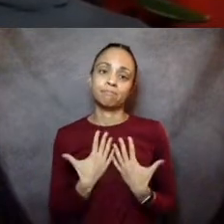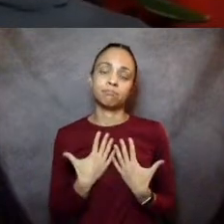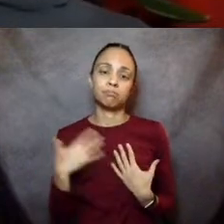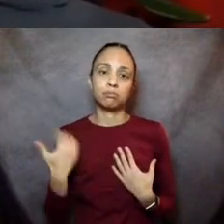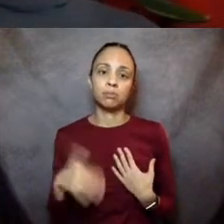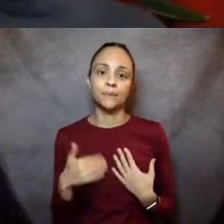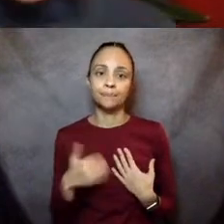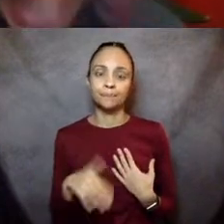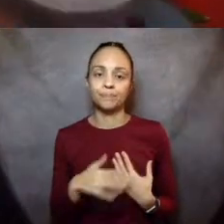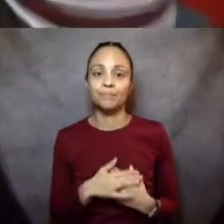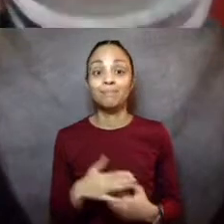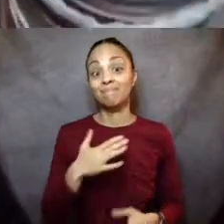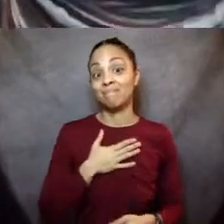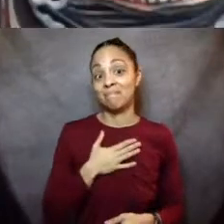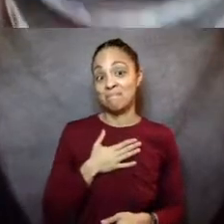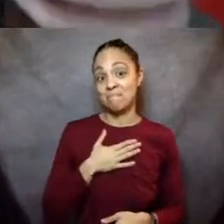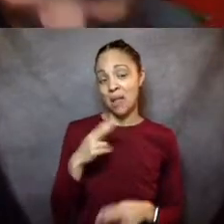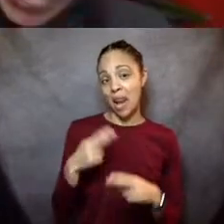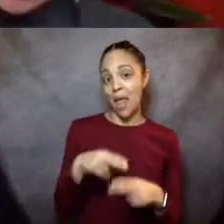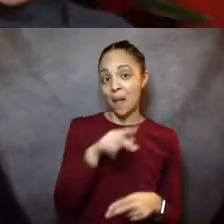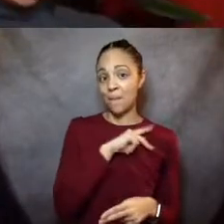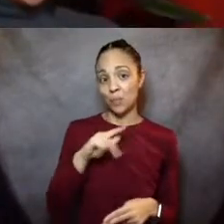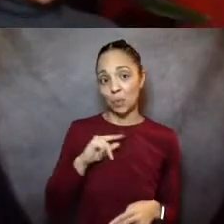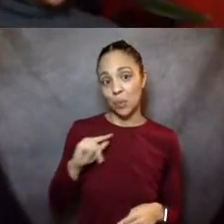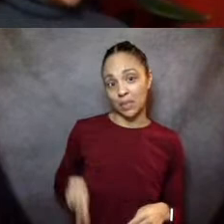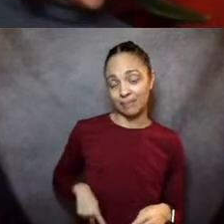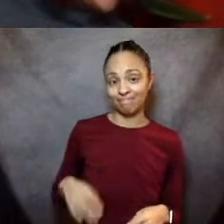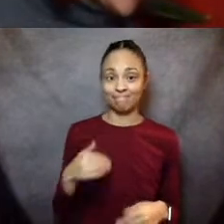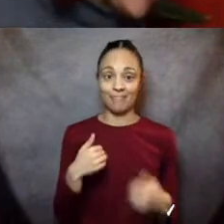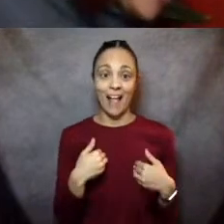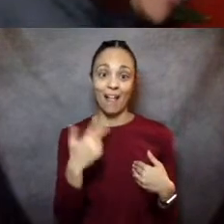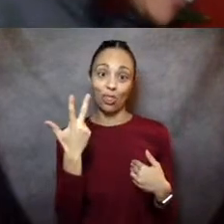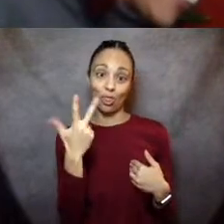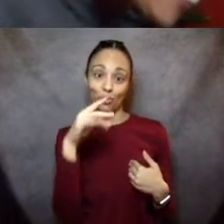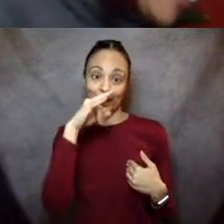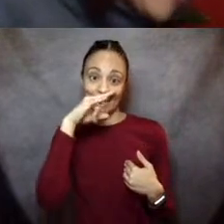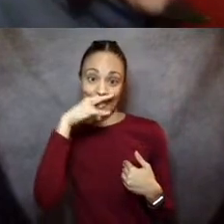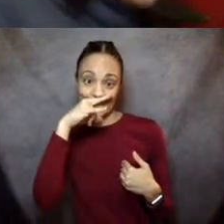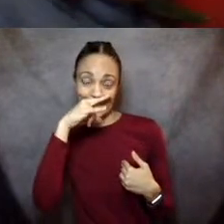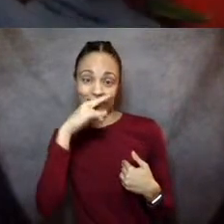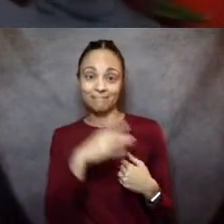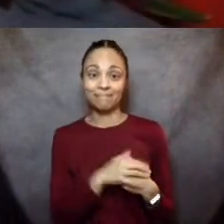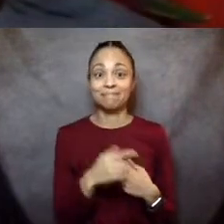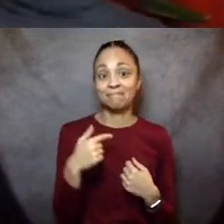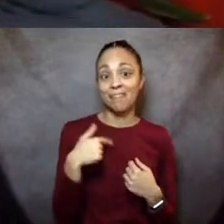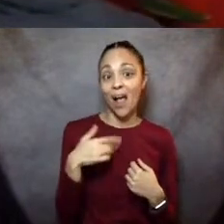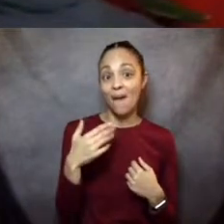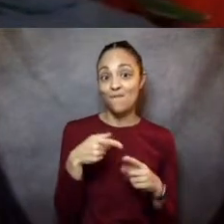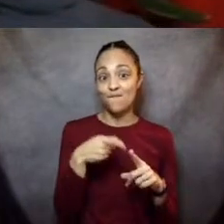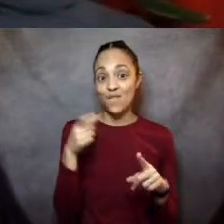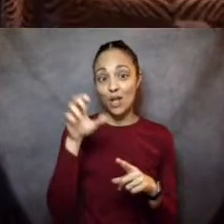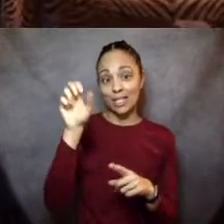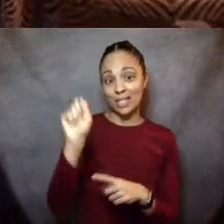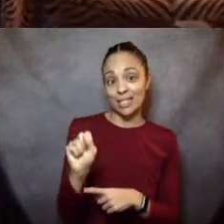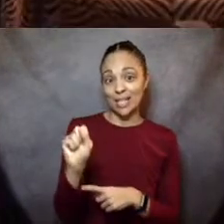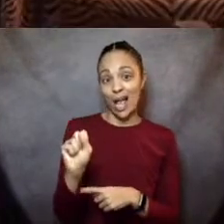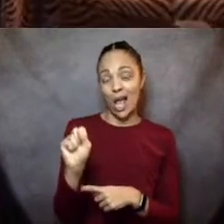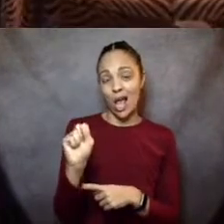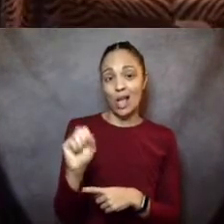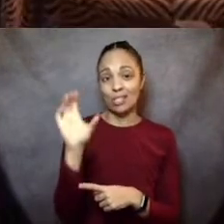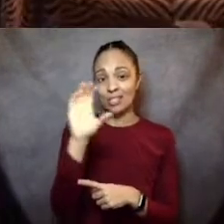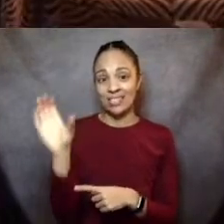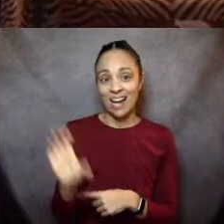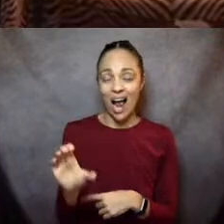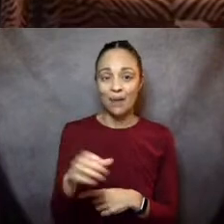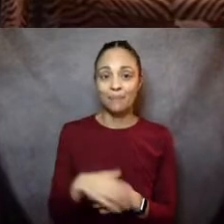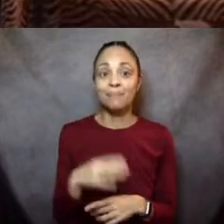is Princess. I'm a mother of three from the south side of Chicago. My